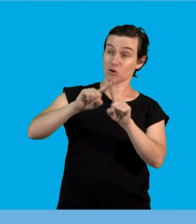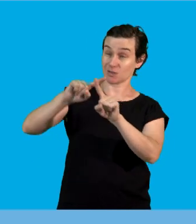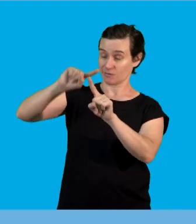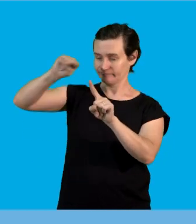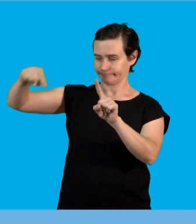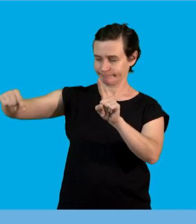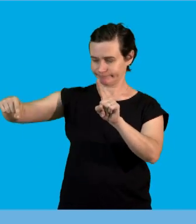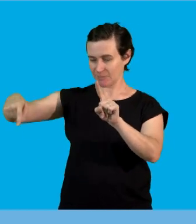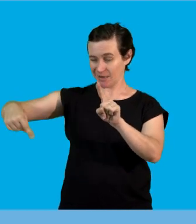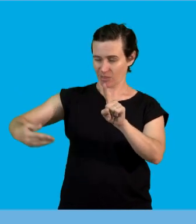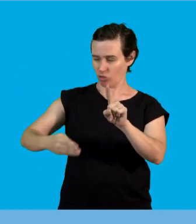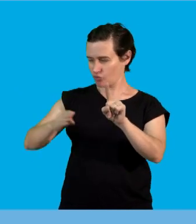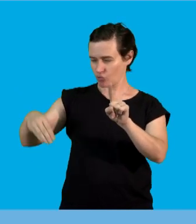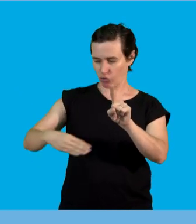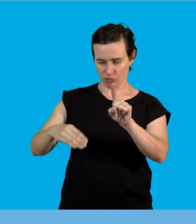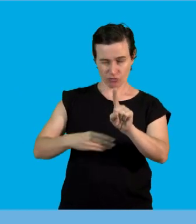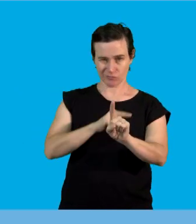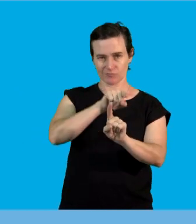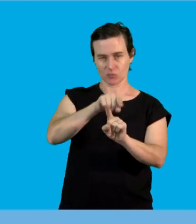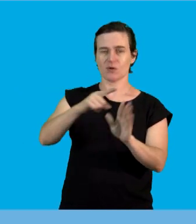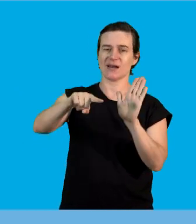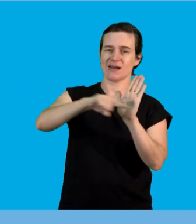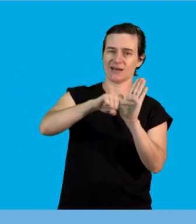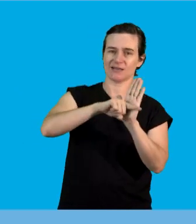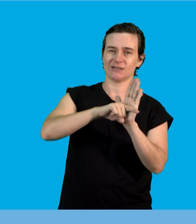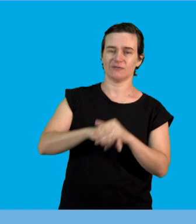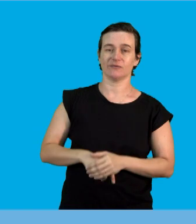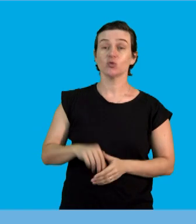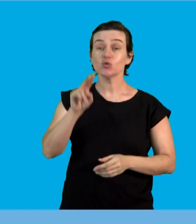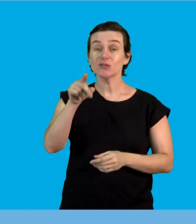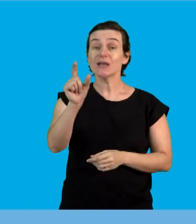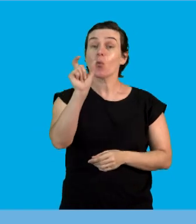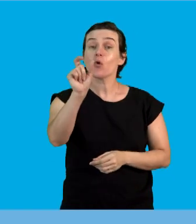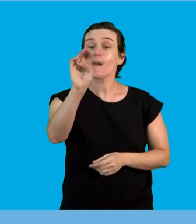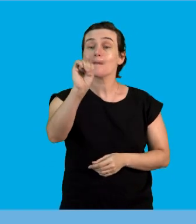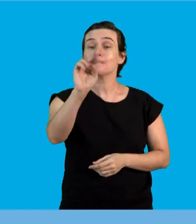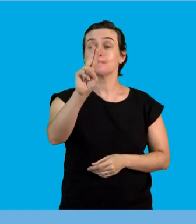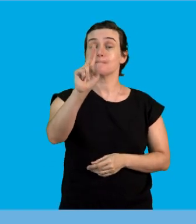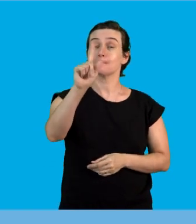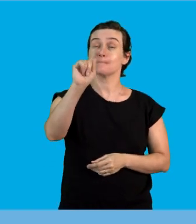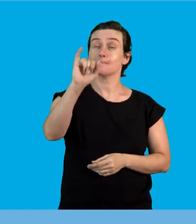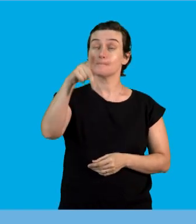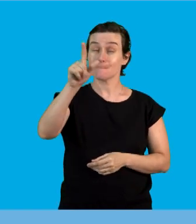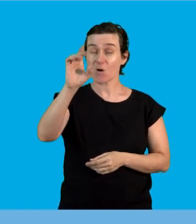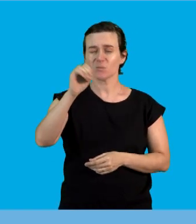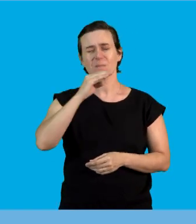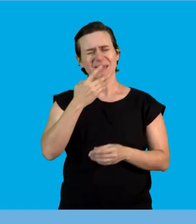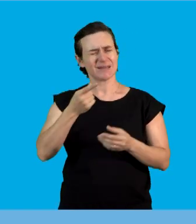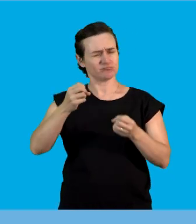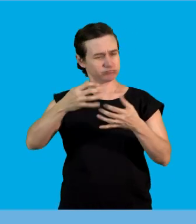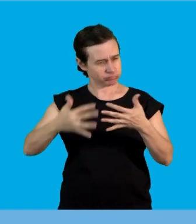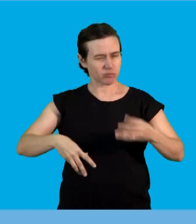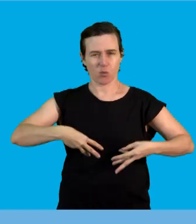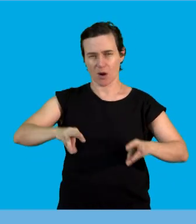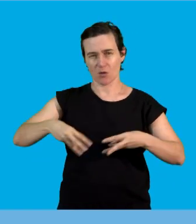terminal. So therefore, this statement is true because there are multiple pathways by which the charge can travel. If it's